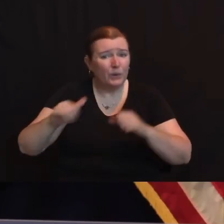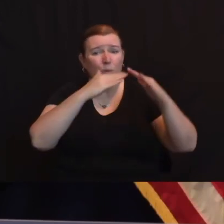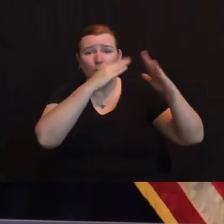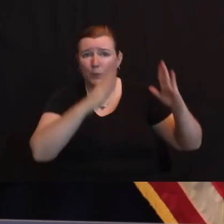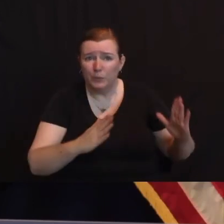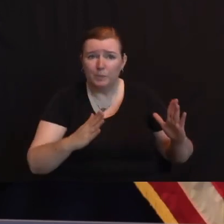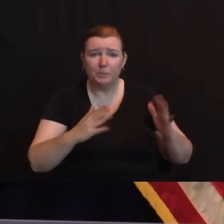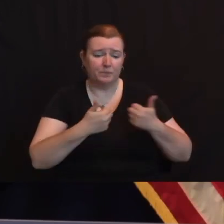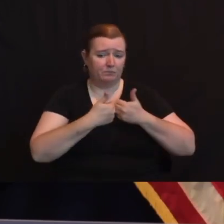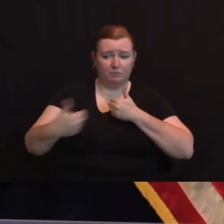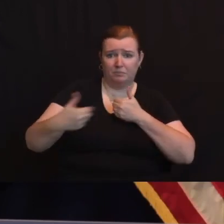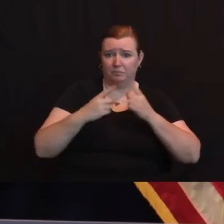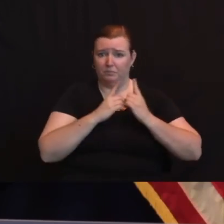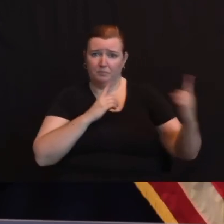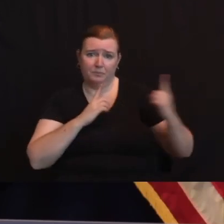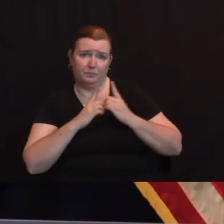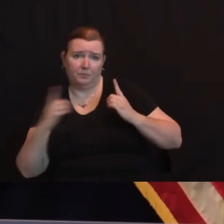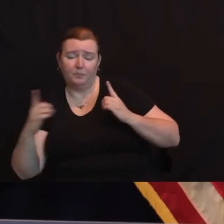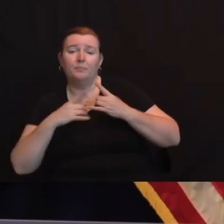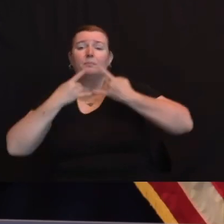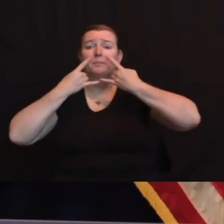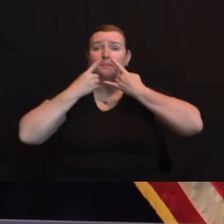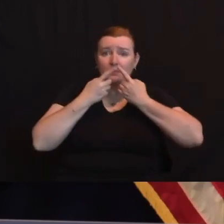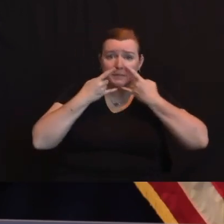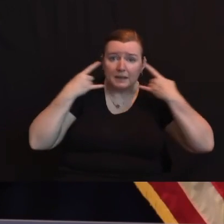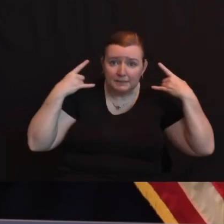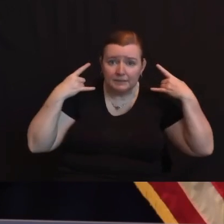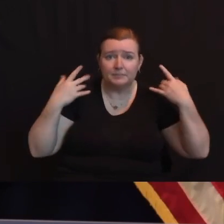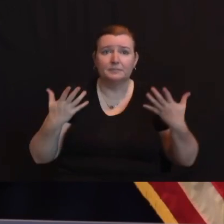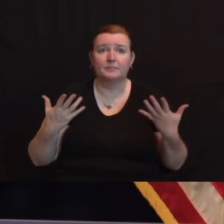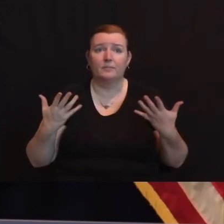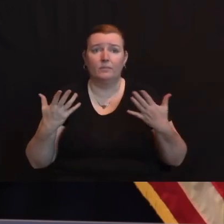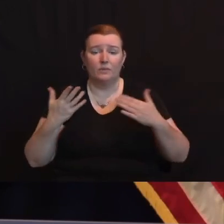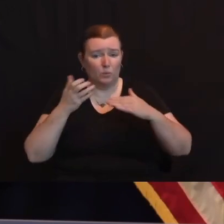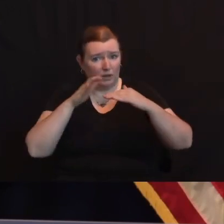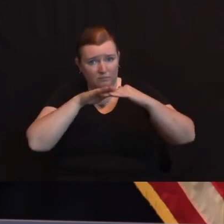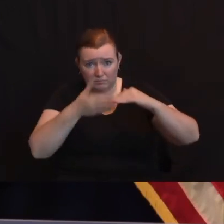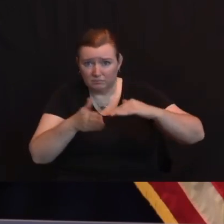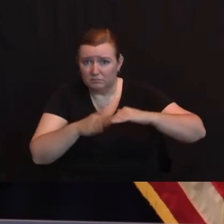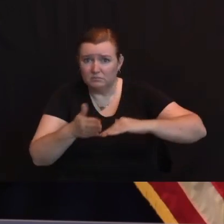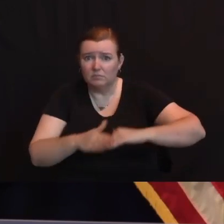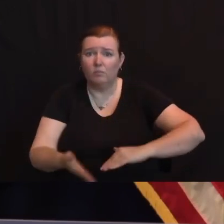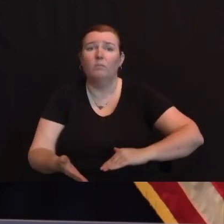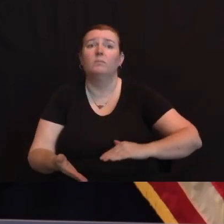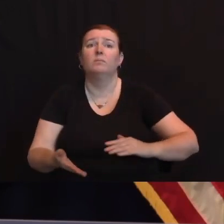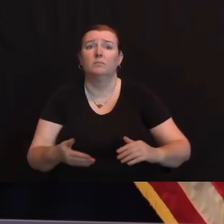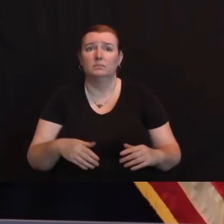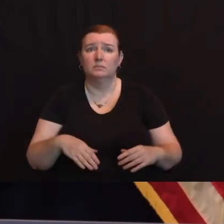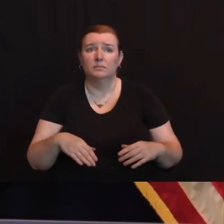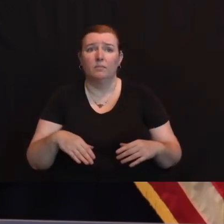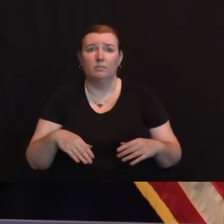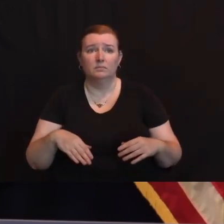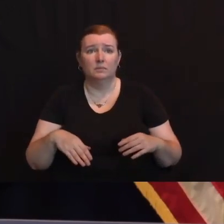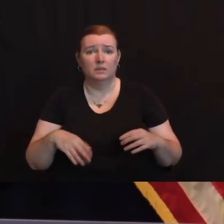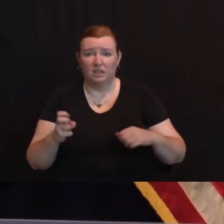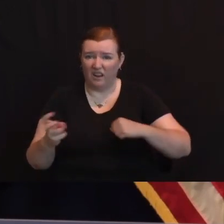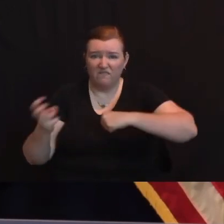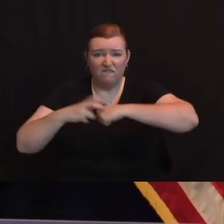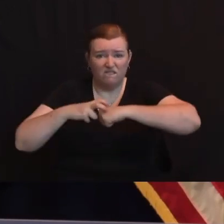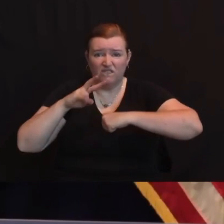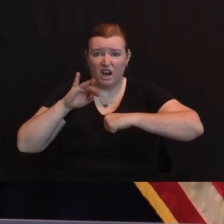distanced, you masked up, driving cases down tremendously. In order to keep the virus contained in our state, we